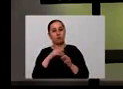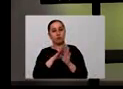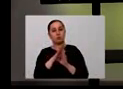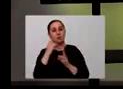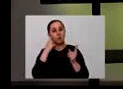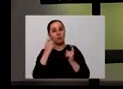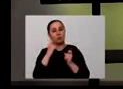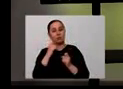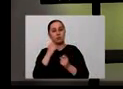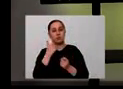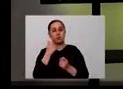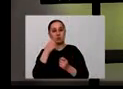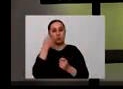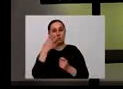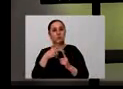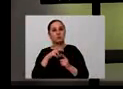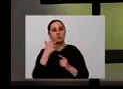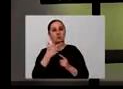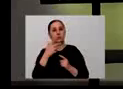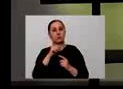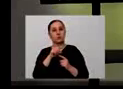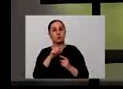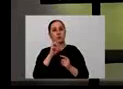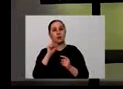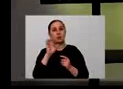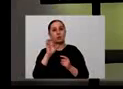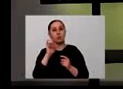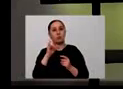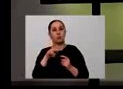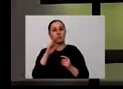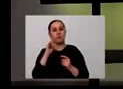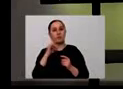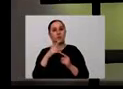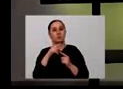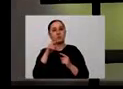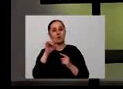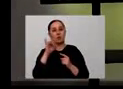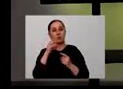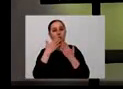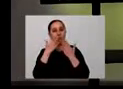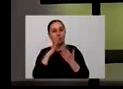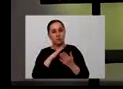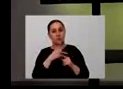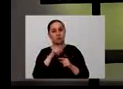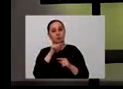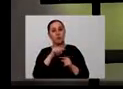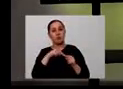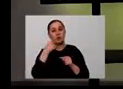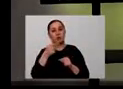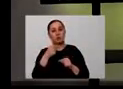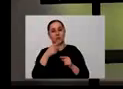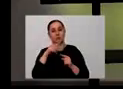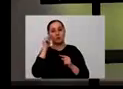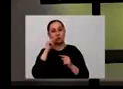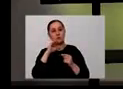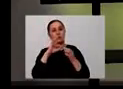ega bo'lsangiz kerak. 3-chi topshirig'imiz esa Abul Fayzxon dramasini o'qib chiqing. Bu keyingi darsimizni